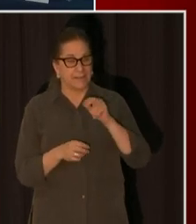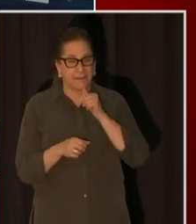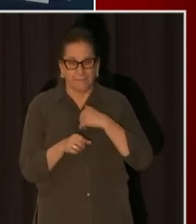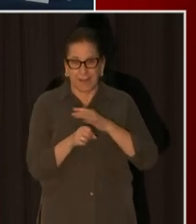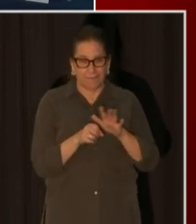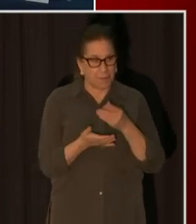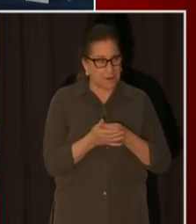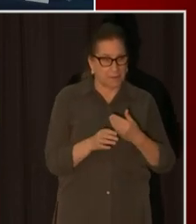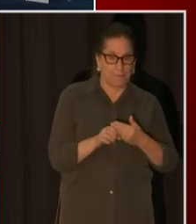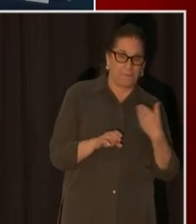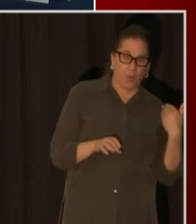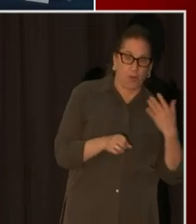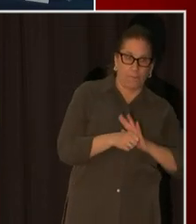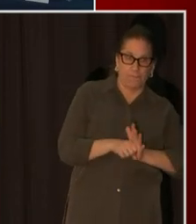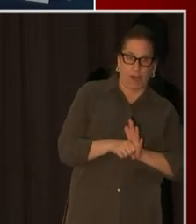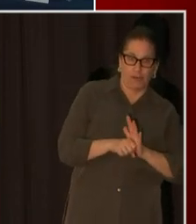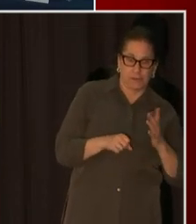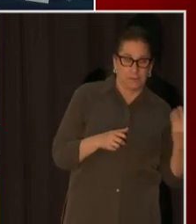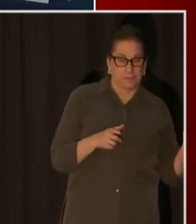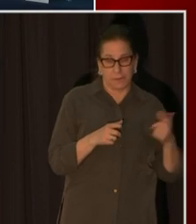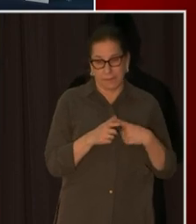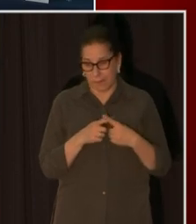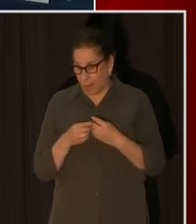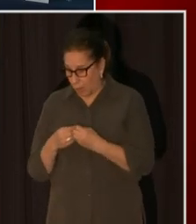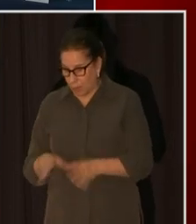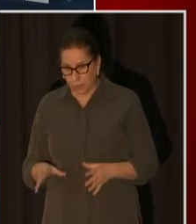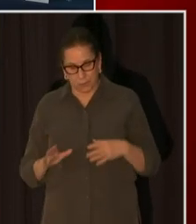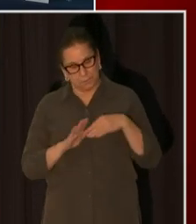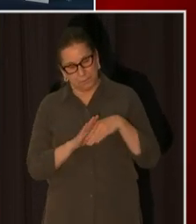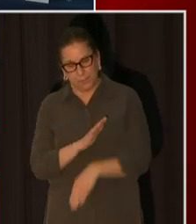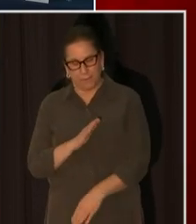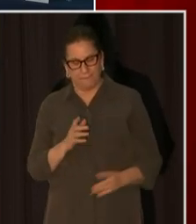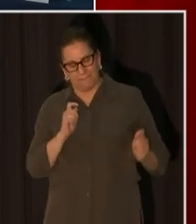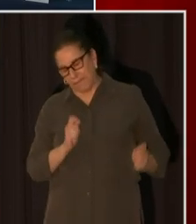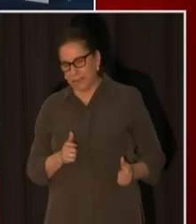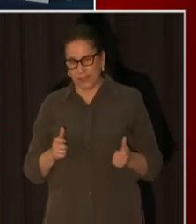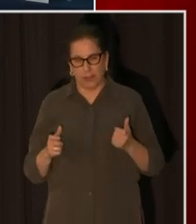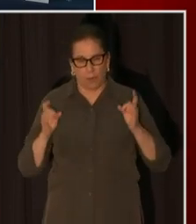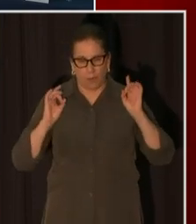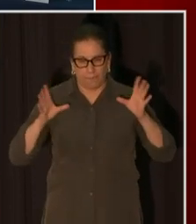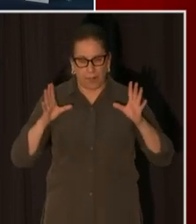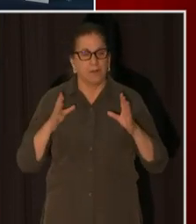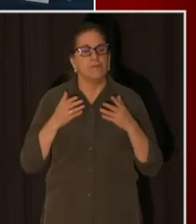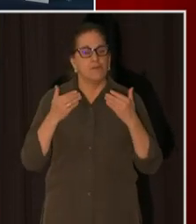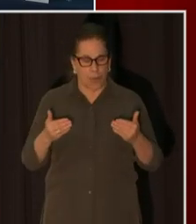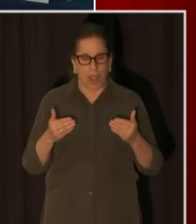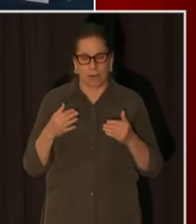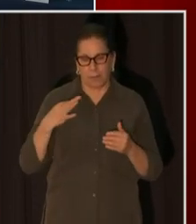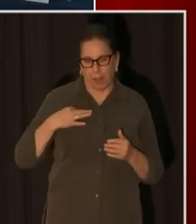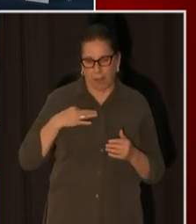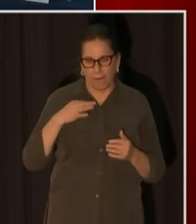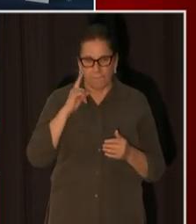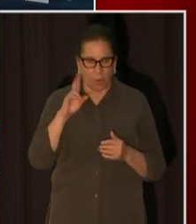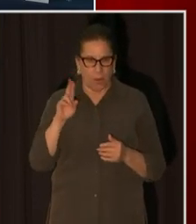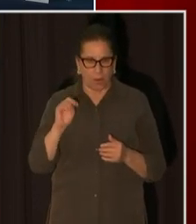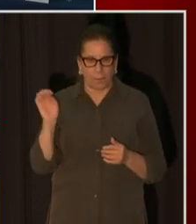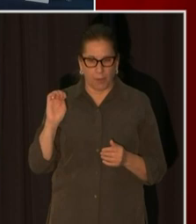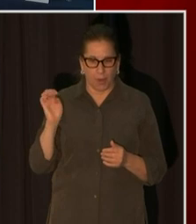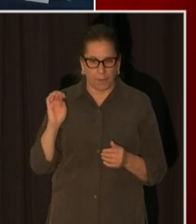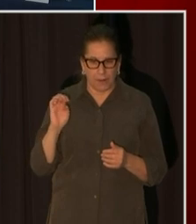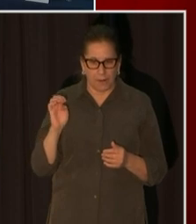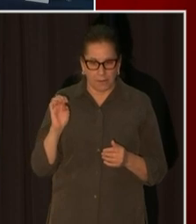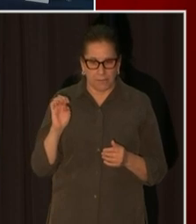that have funding opportunities. I know grants.gov as well. Shea Moisture has